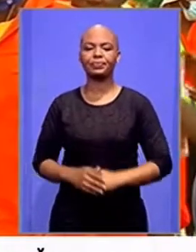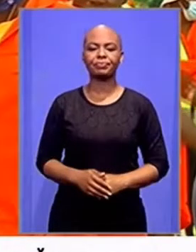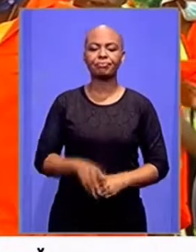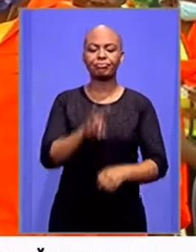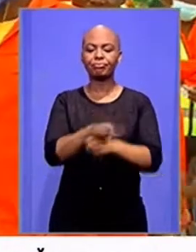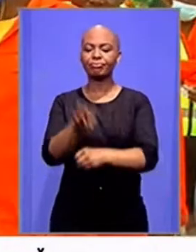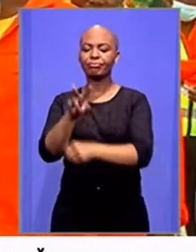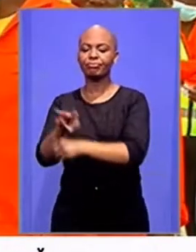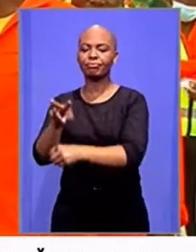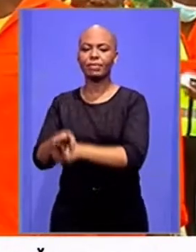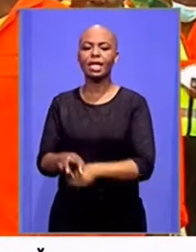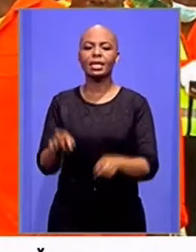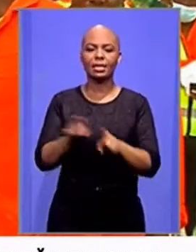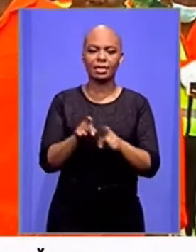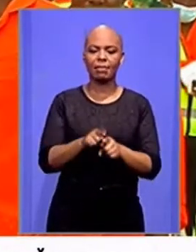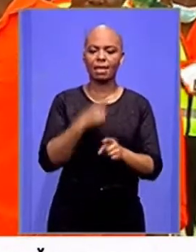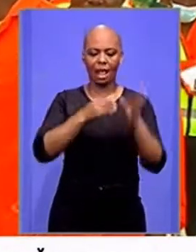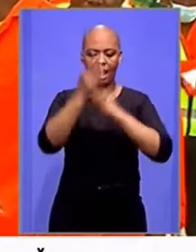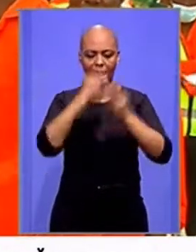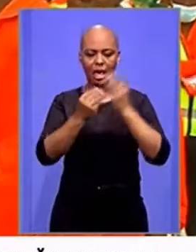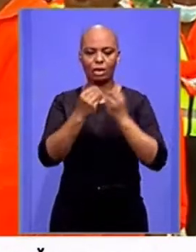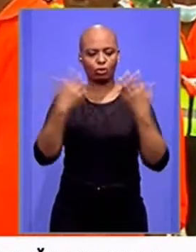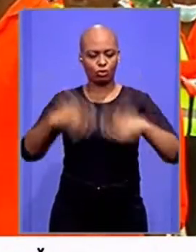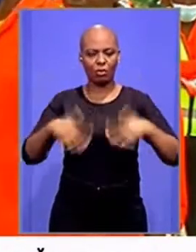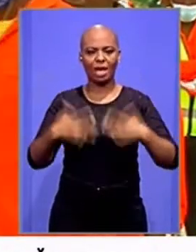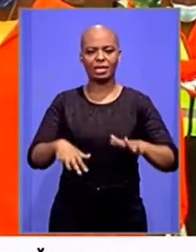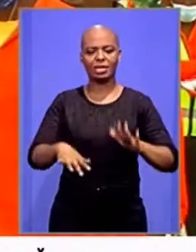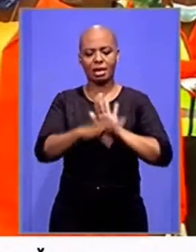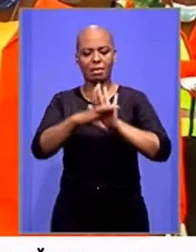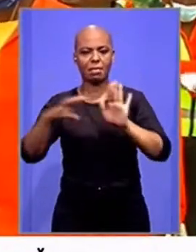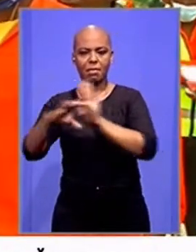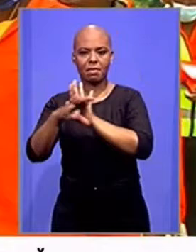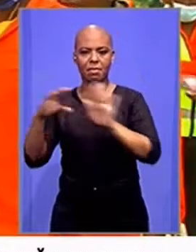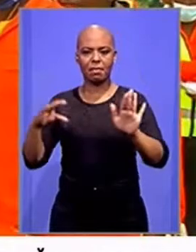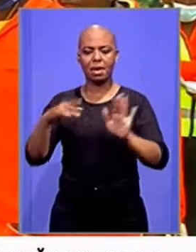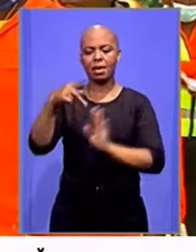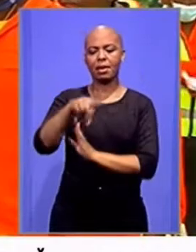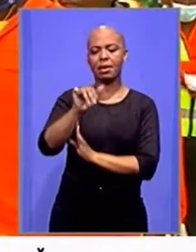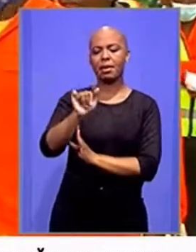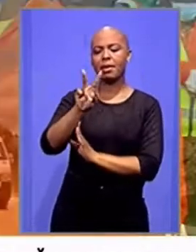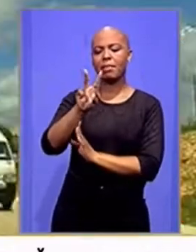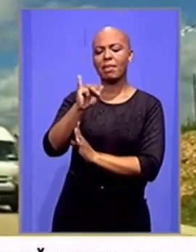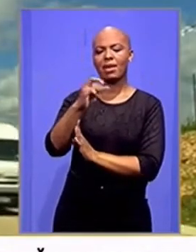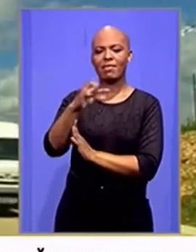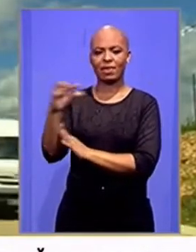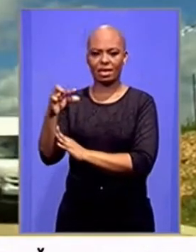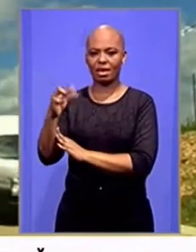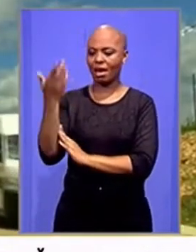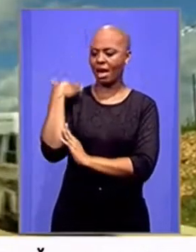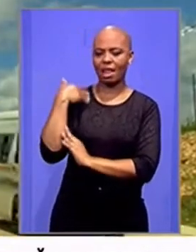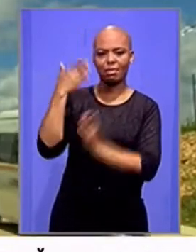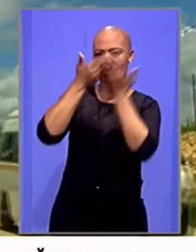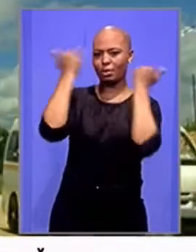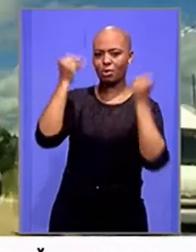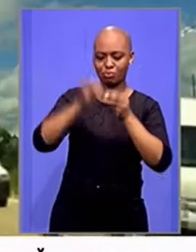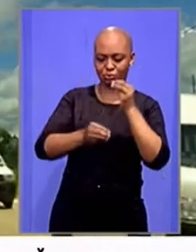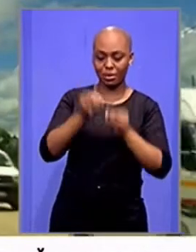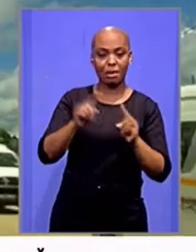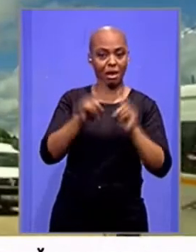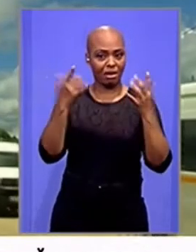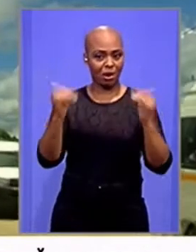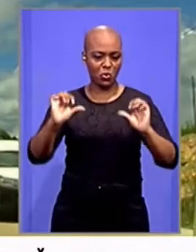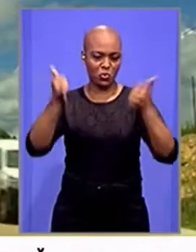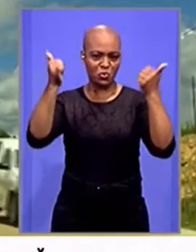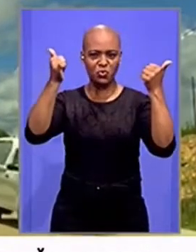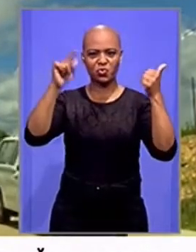ke thutile kudu ka paving ke be ke sa itsebe ke tsena mo ba nruta ka ba ka itseba. Mmila o ke o mongwe wa e